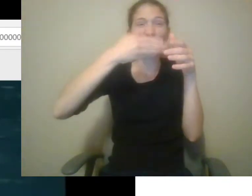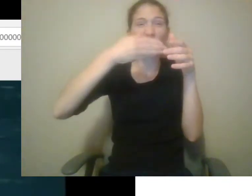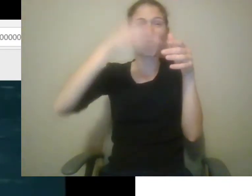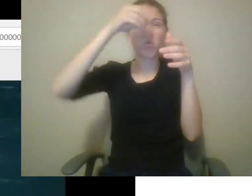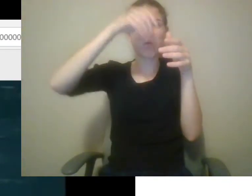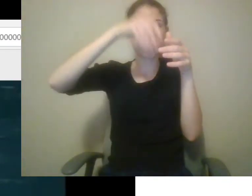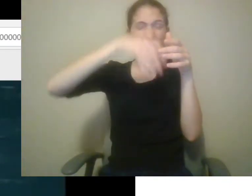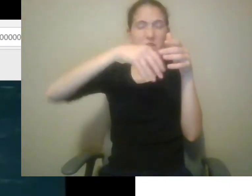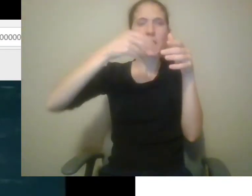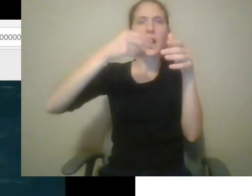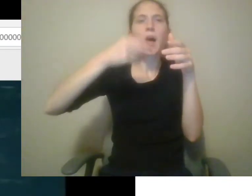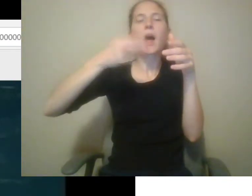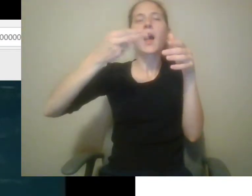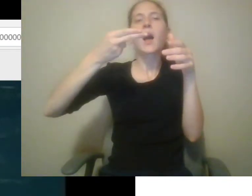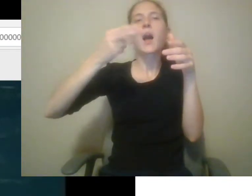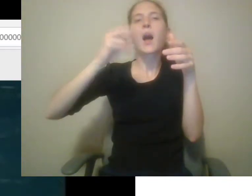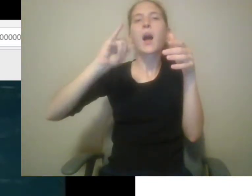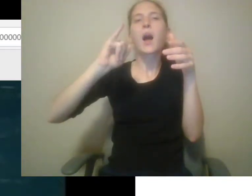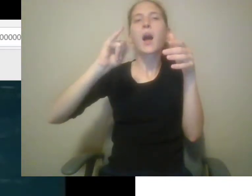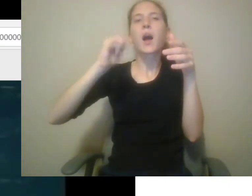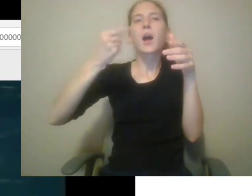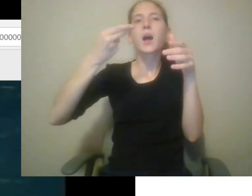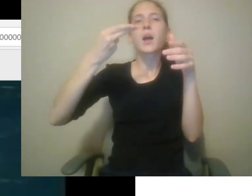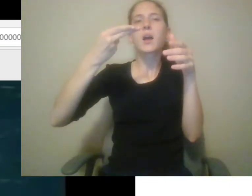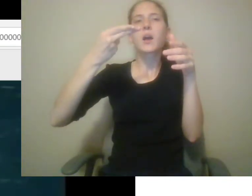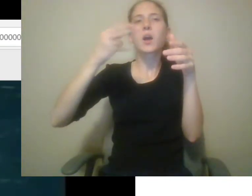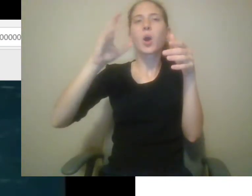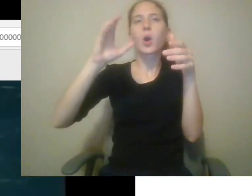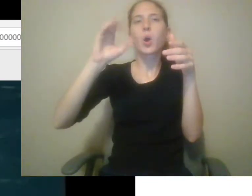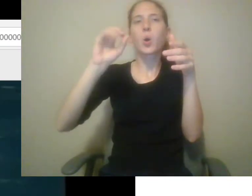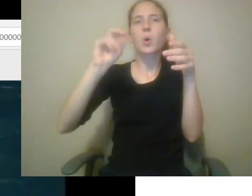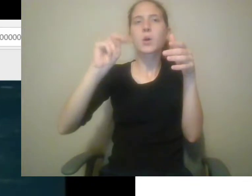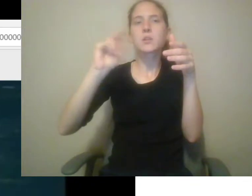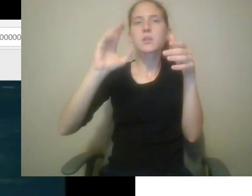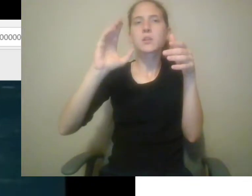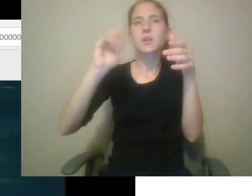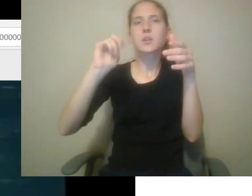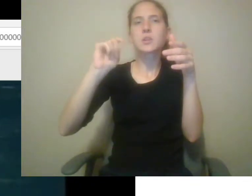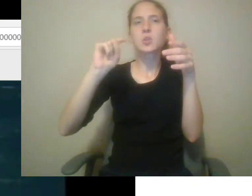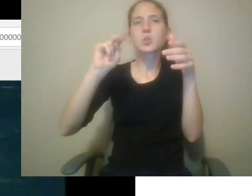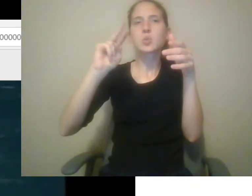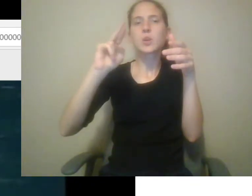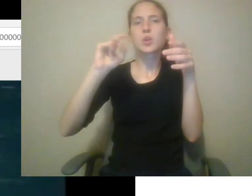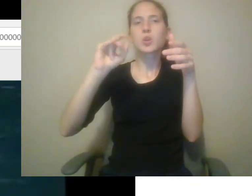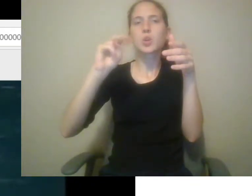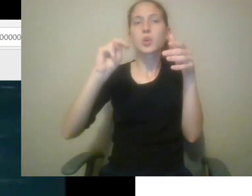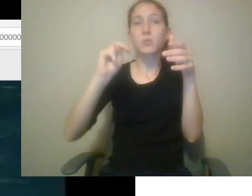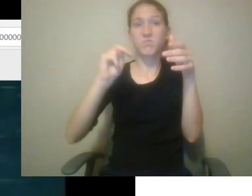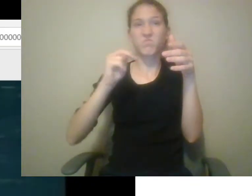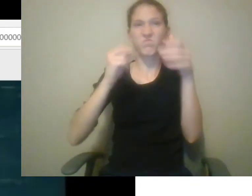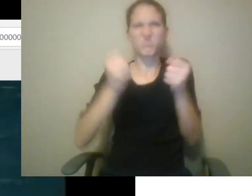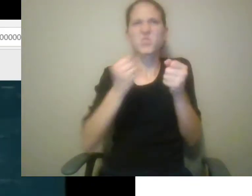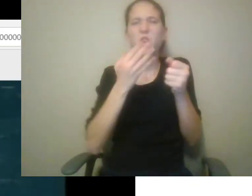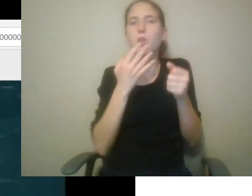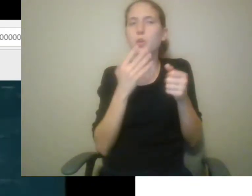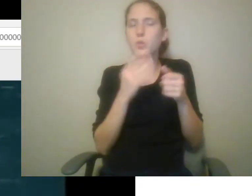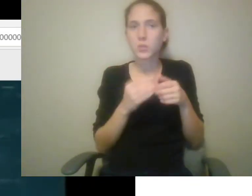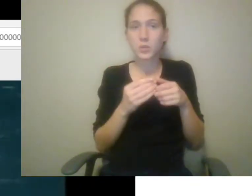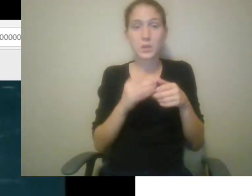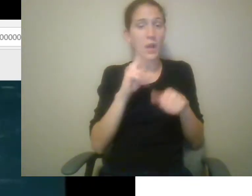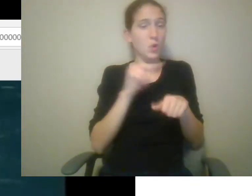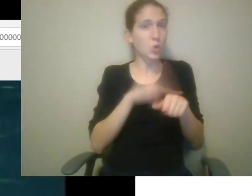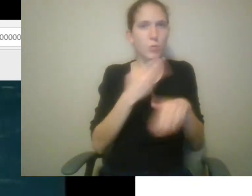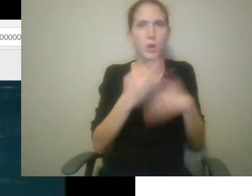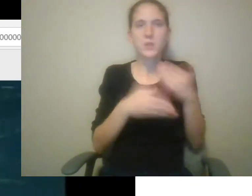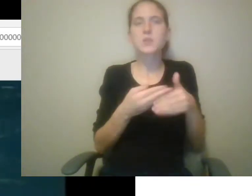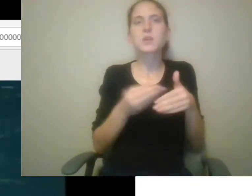dark areas, is diffusing. It's moving from the areas where it's high to the areas where it's low. It's a natural process. That's